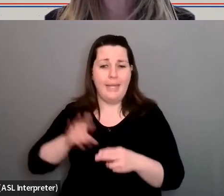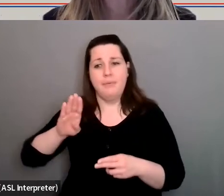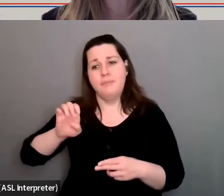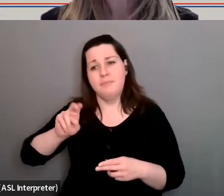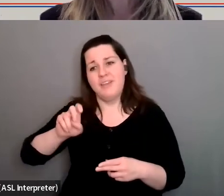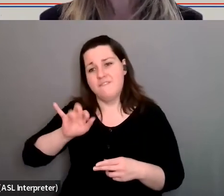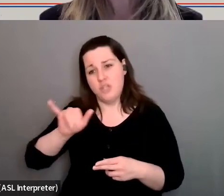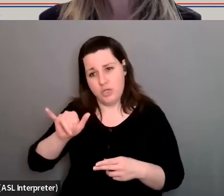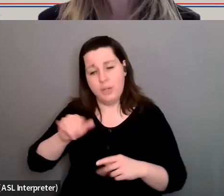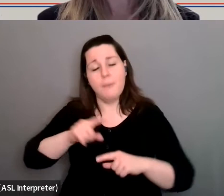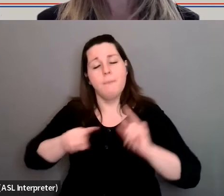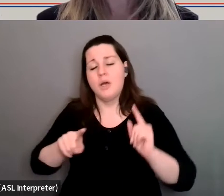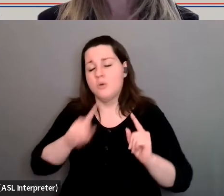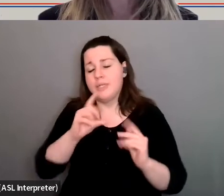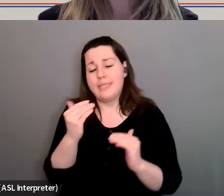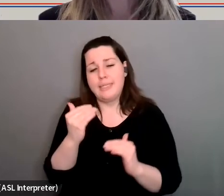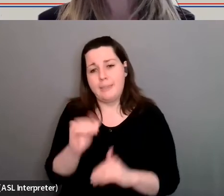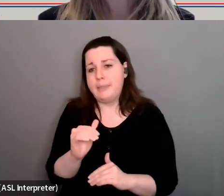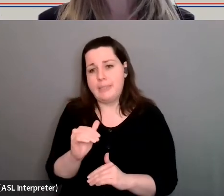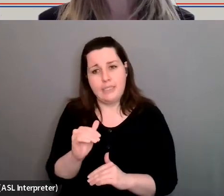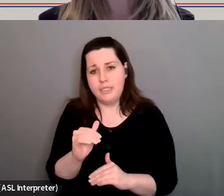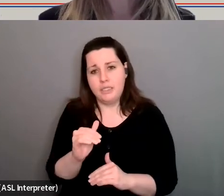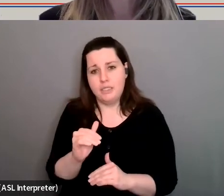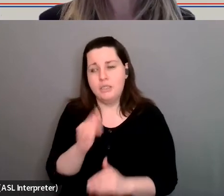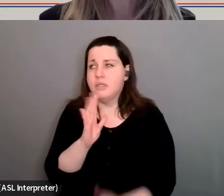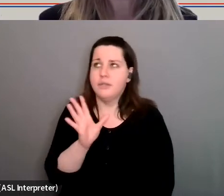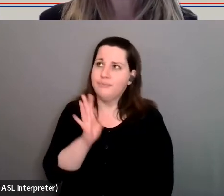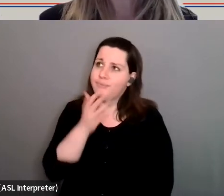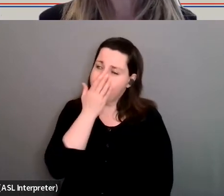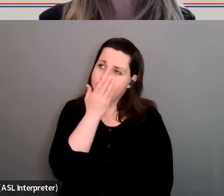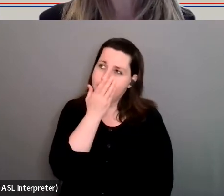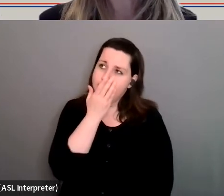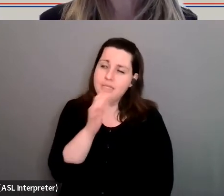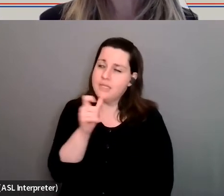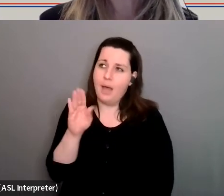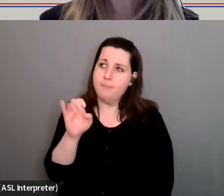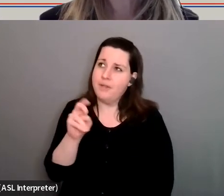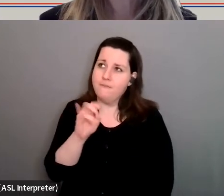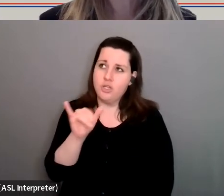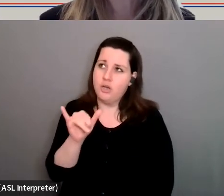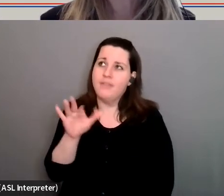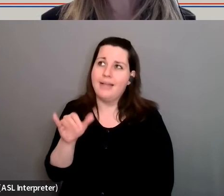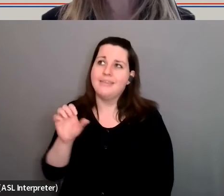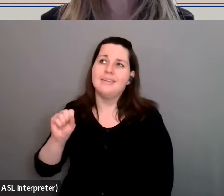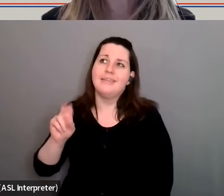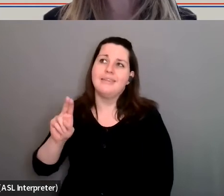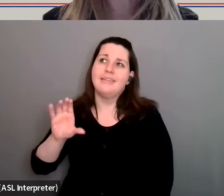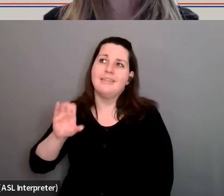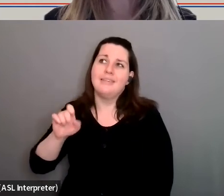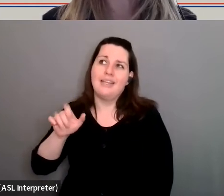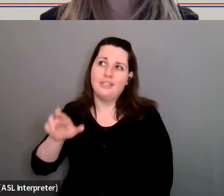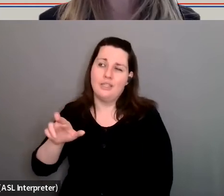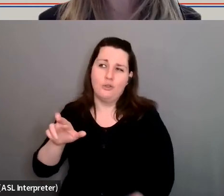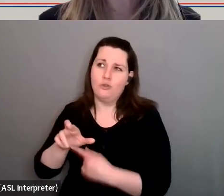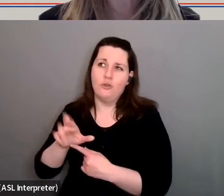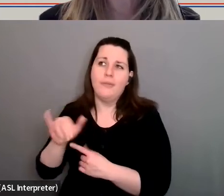very limited. I'm sorry, that's not a beneficiary. That would be a successor participant. That would be